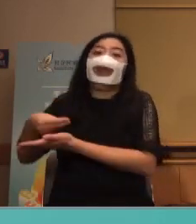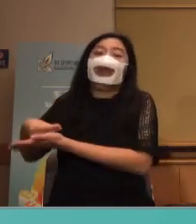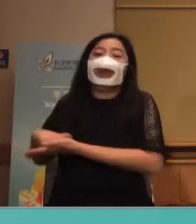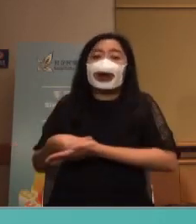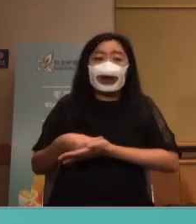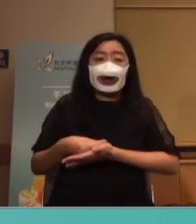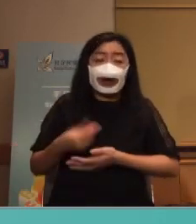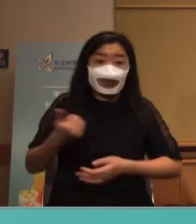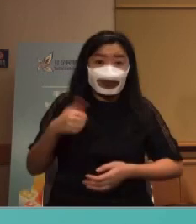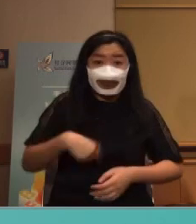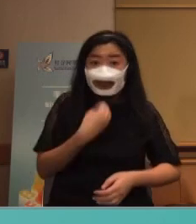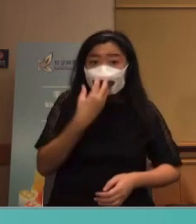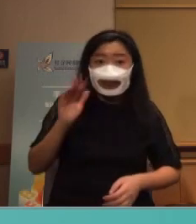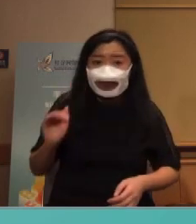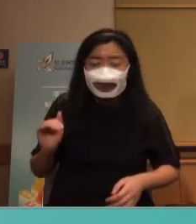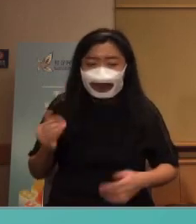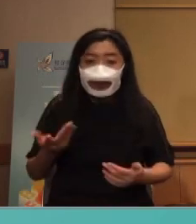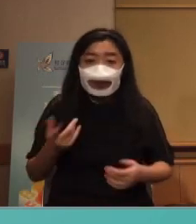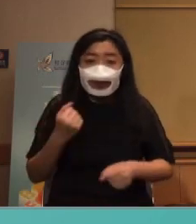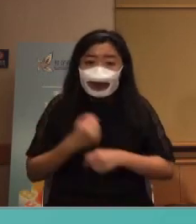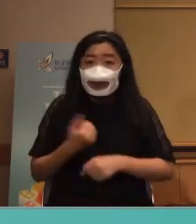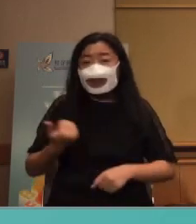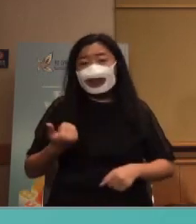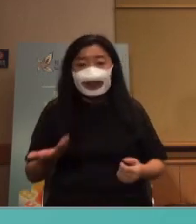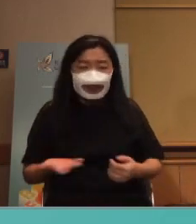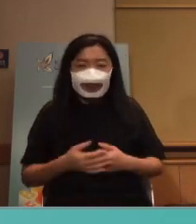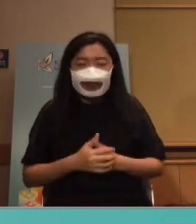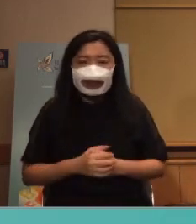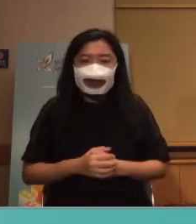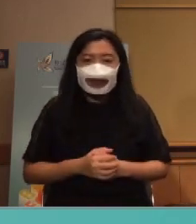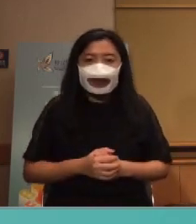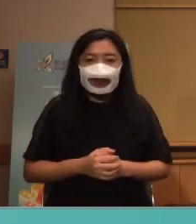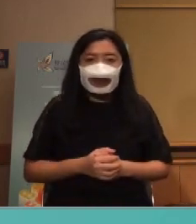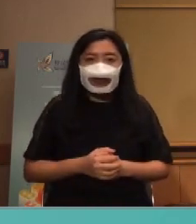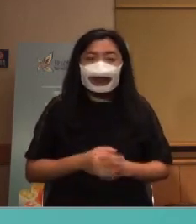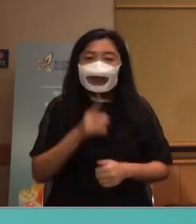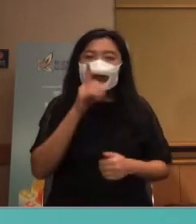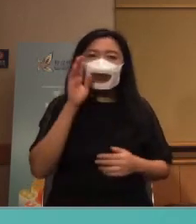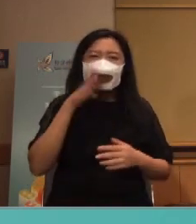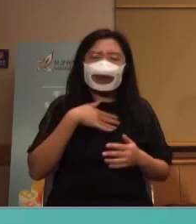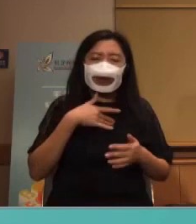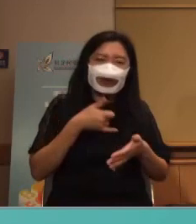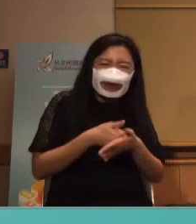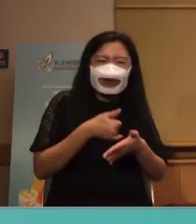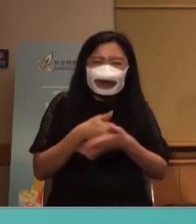Kong? Yes or no? And do you see any barriers in adopting this system in Hong